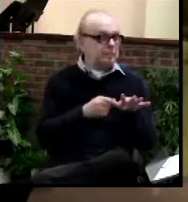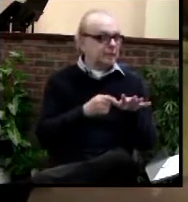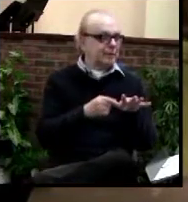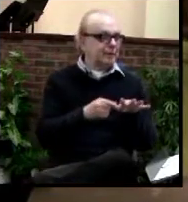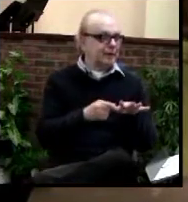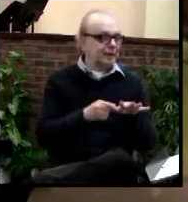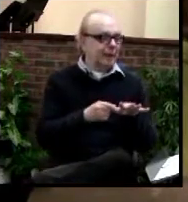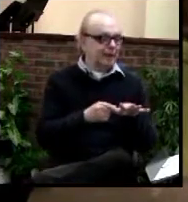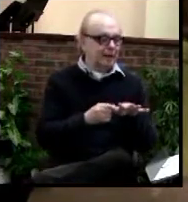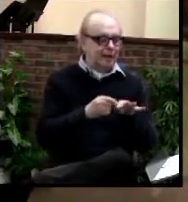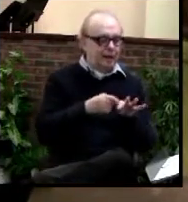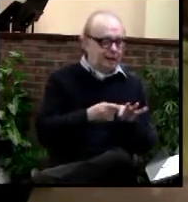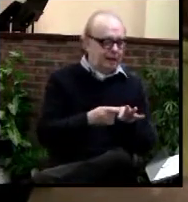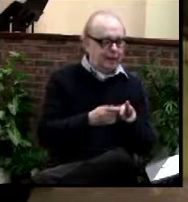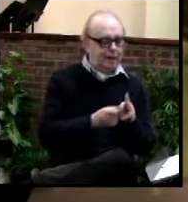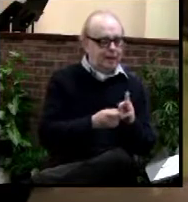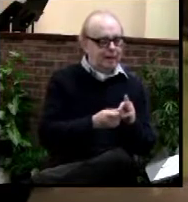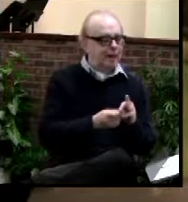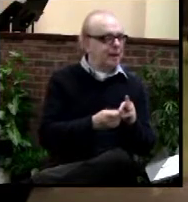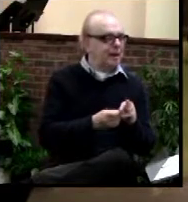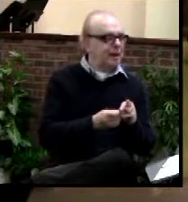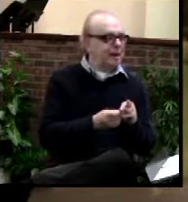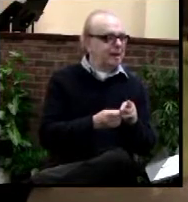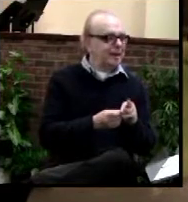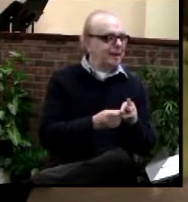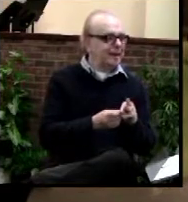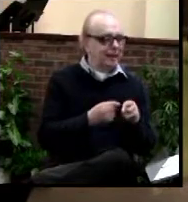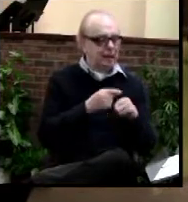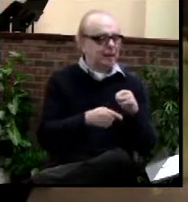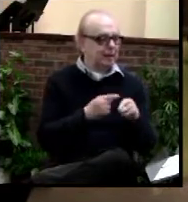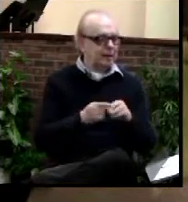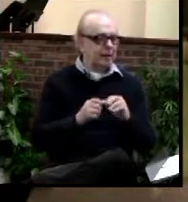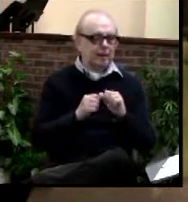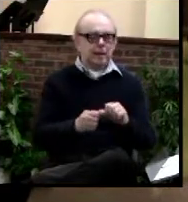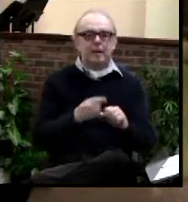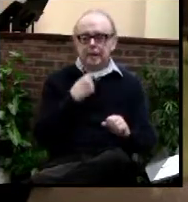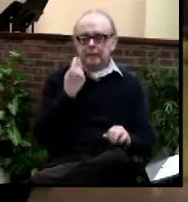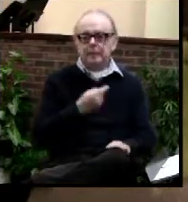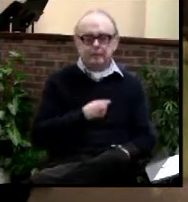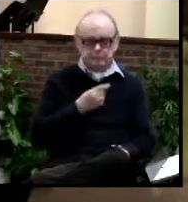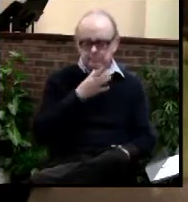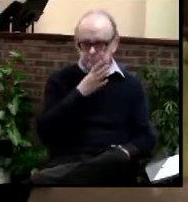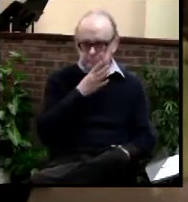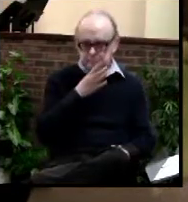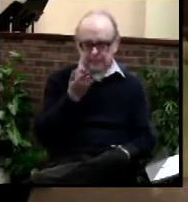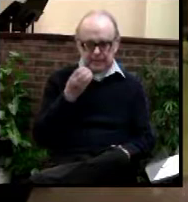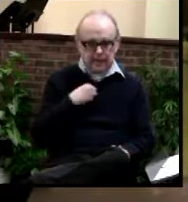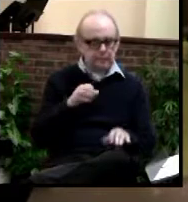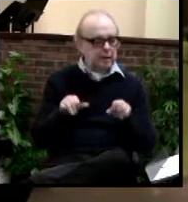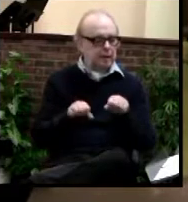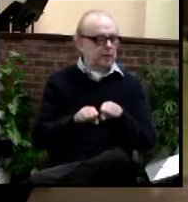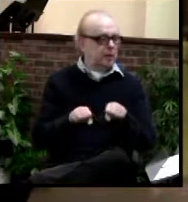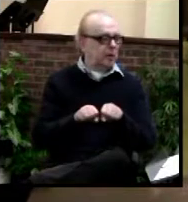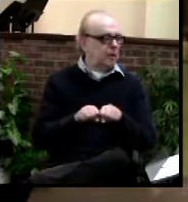It kind of overlaps my little toe. I constantly tell us, because my mom always gave me shoes that were